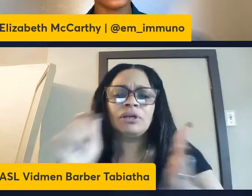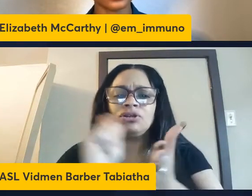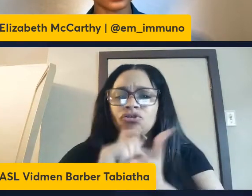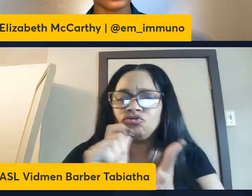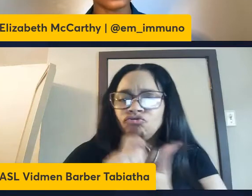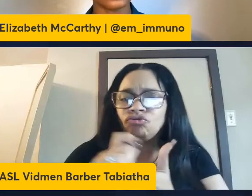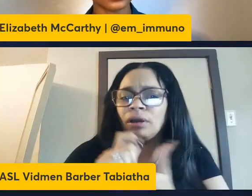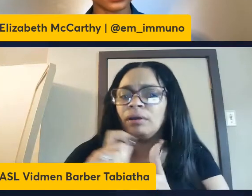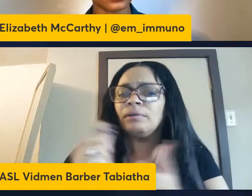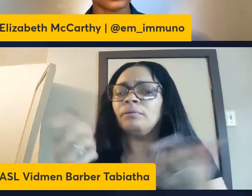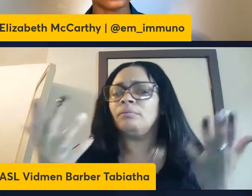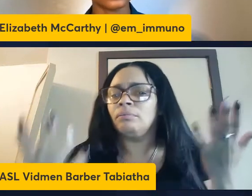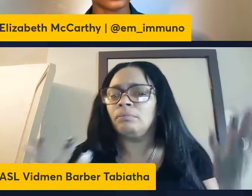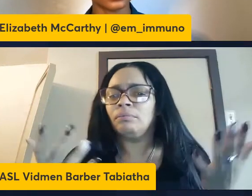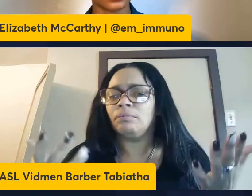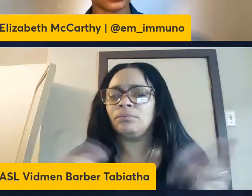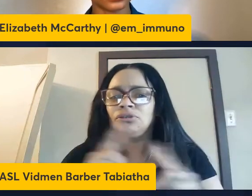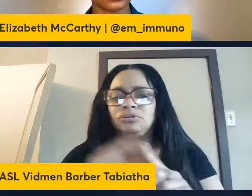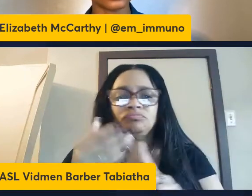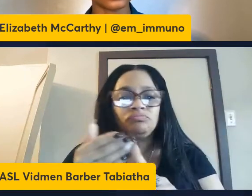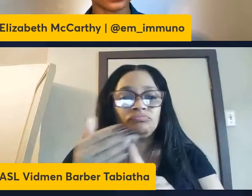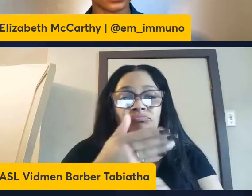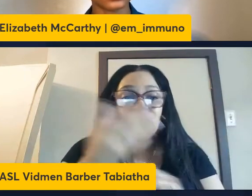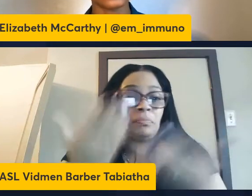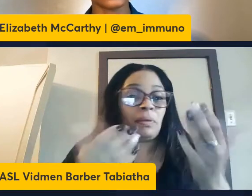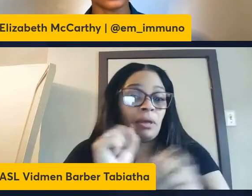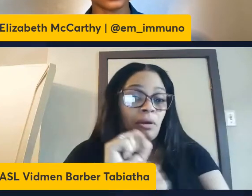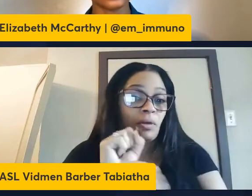to actually trigger those functions.